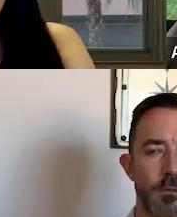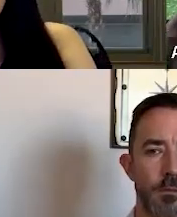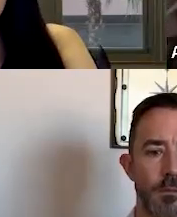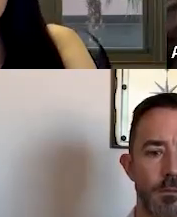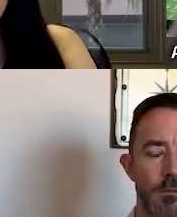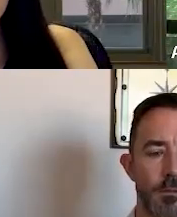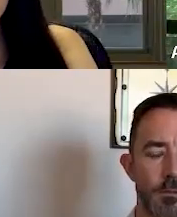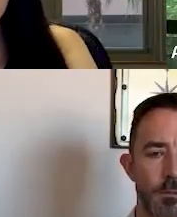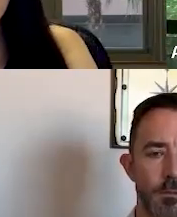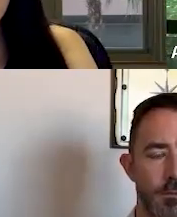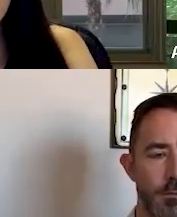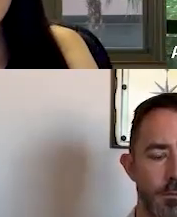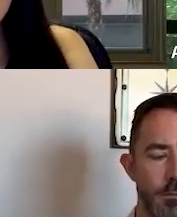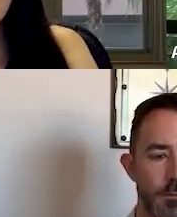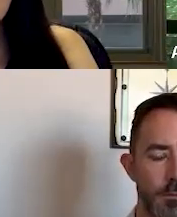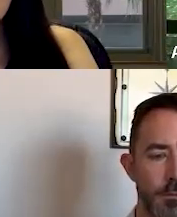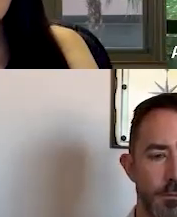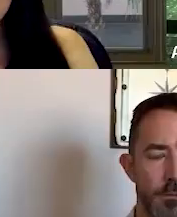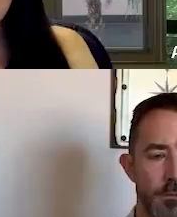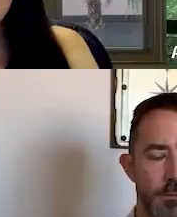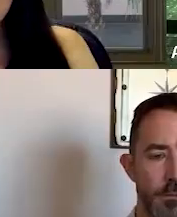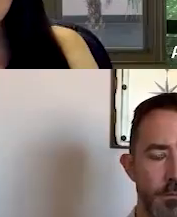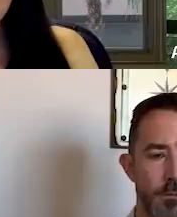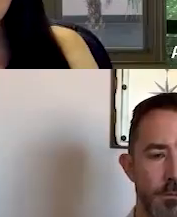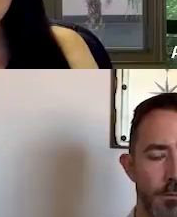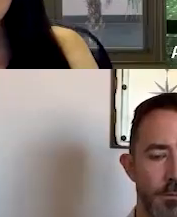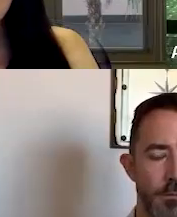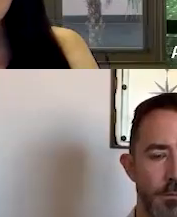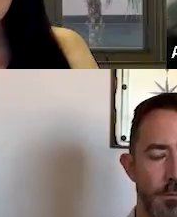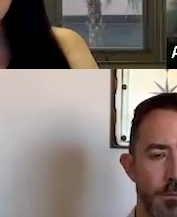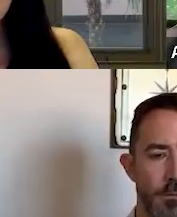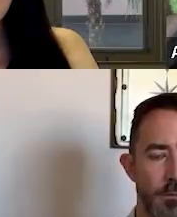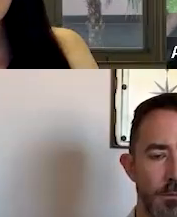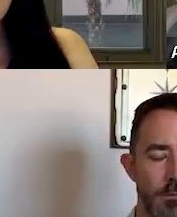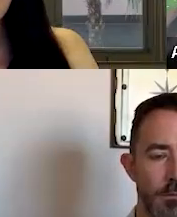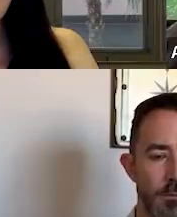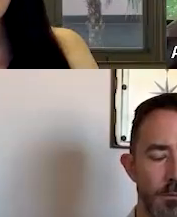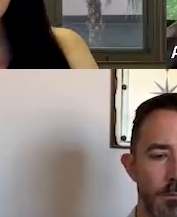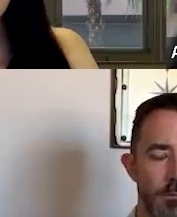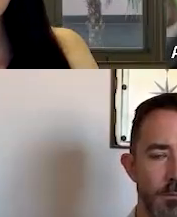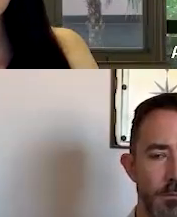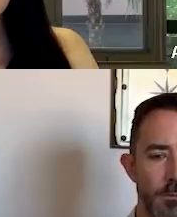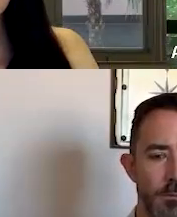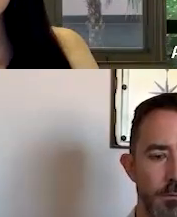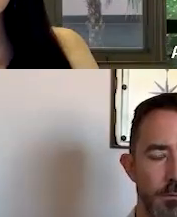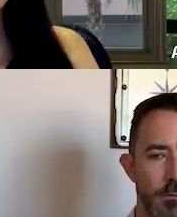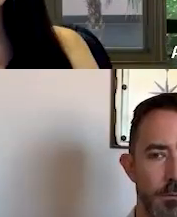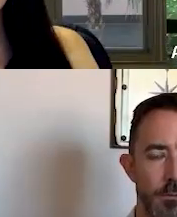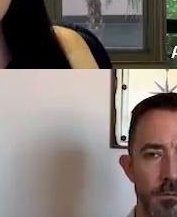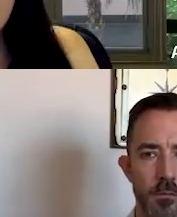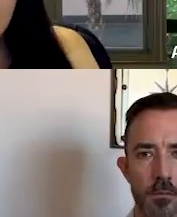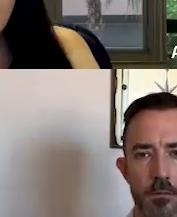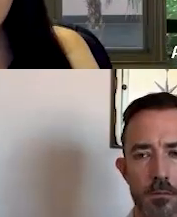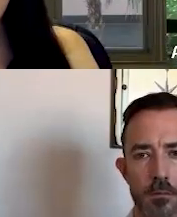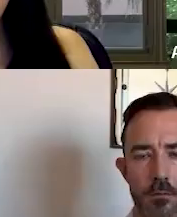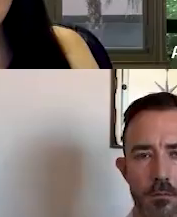do some of these practices. Because not only sometimes are they not connecting, but they are mutually exclusive, and then they will create more